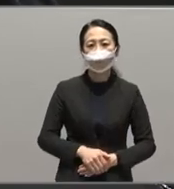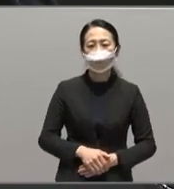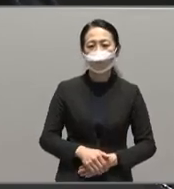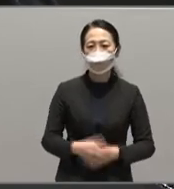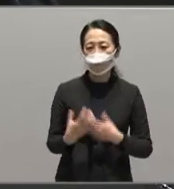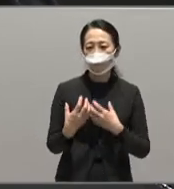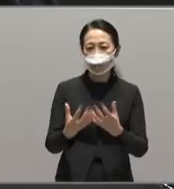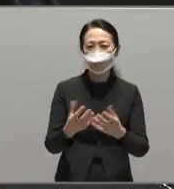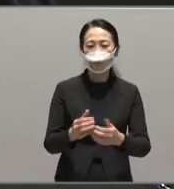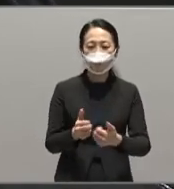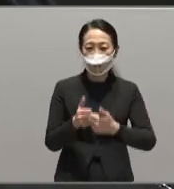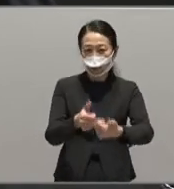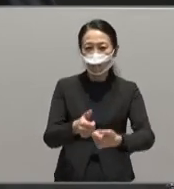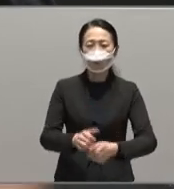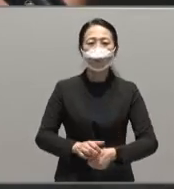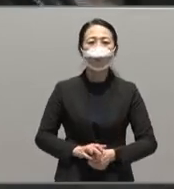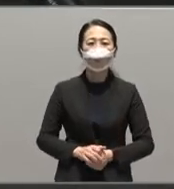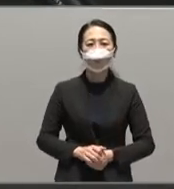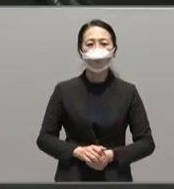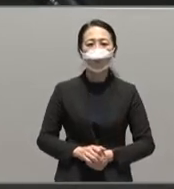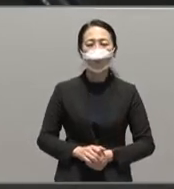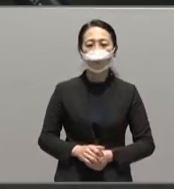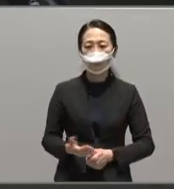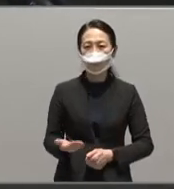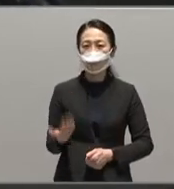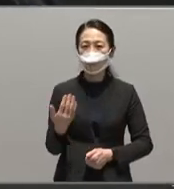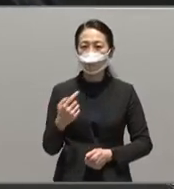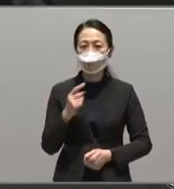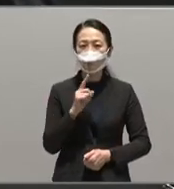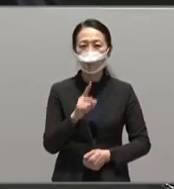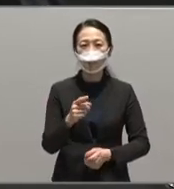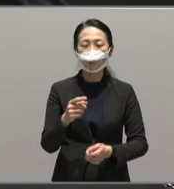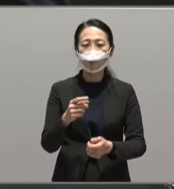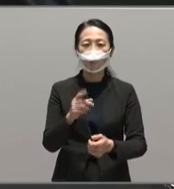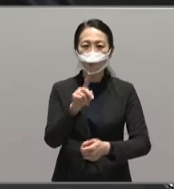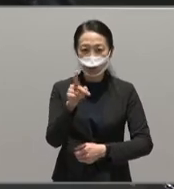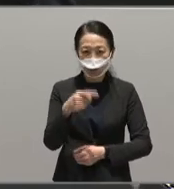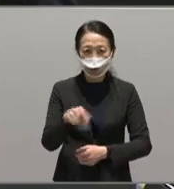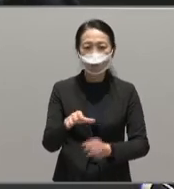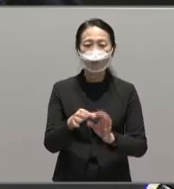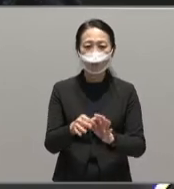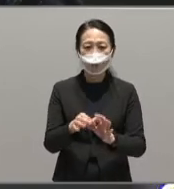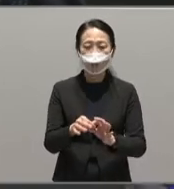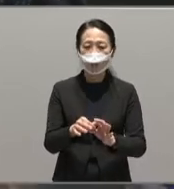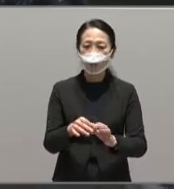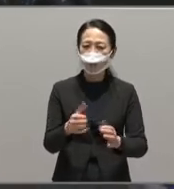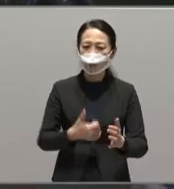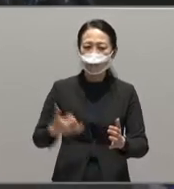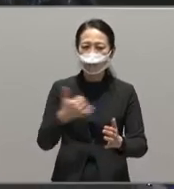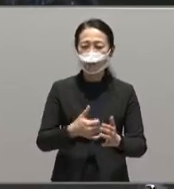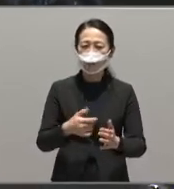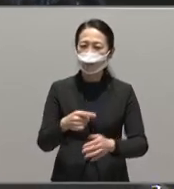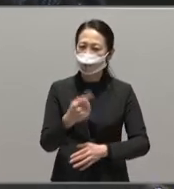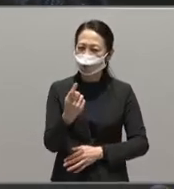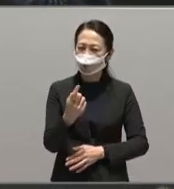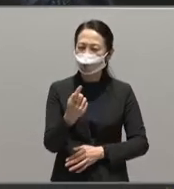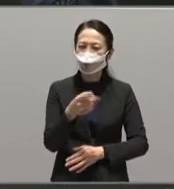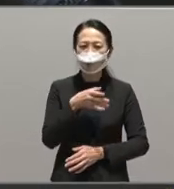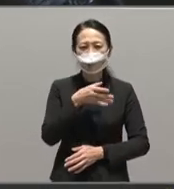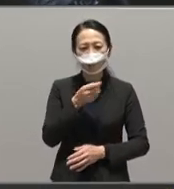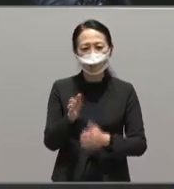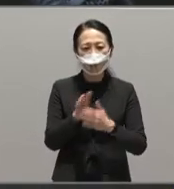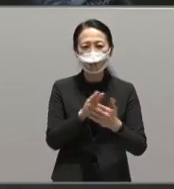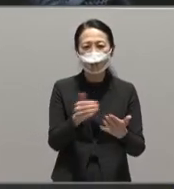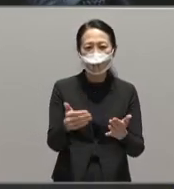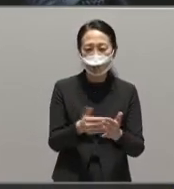bathing in order to beat COVID-19. That's one message. Another thing is people are living